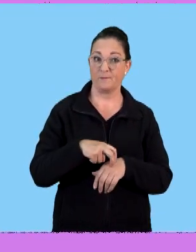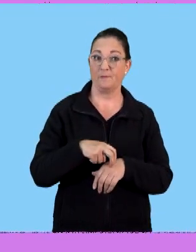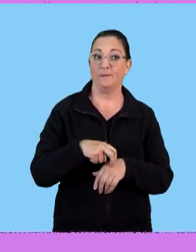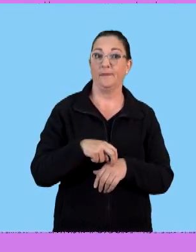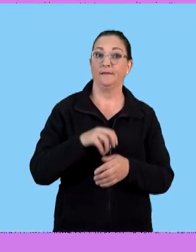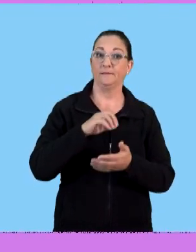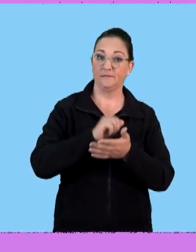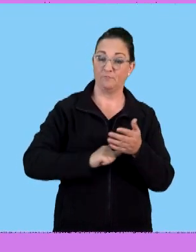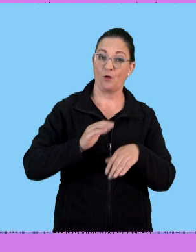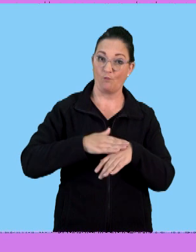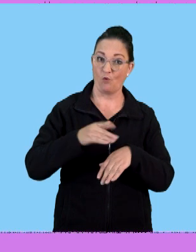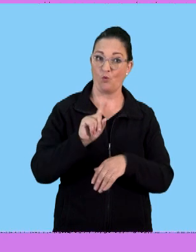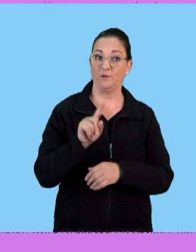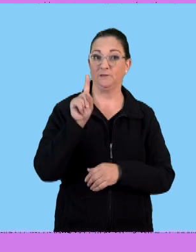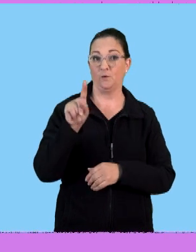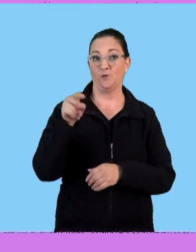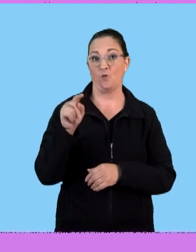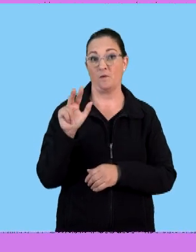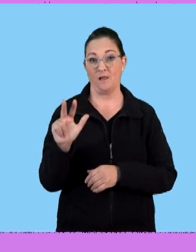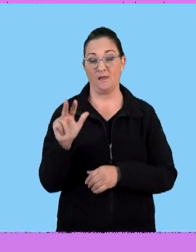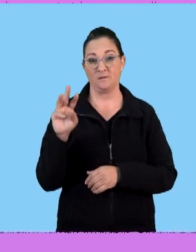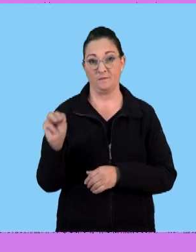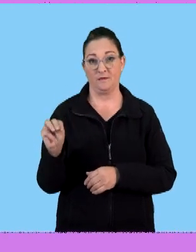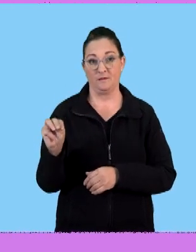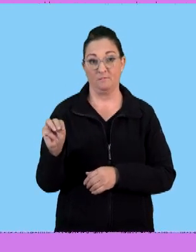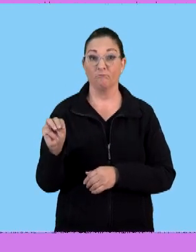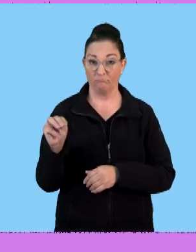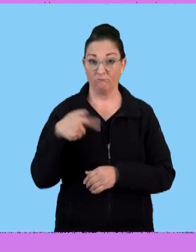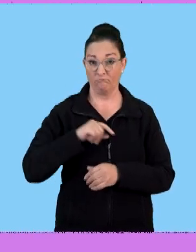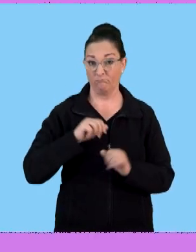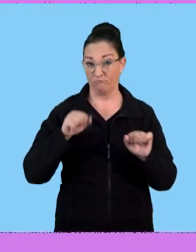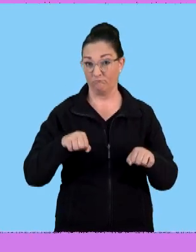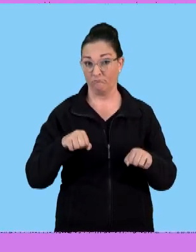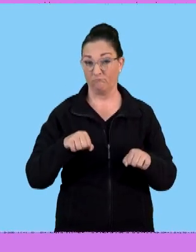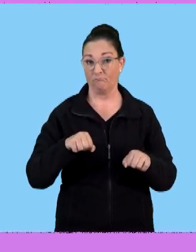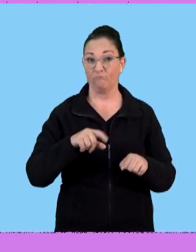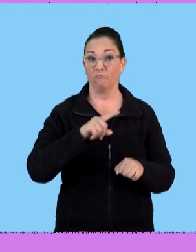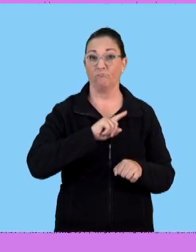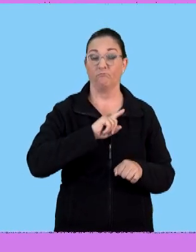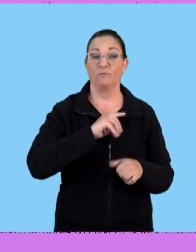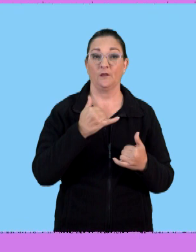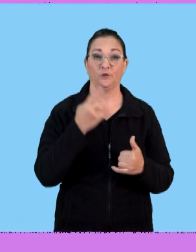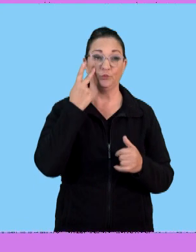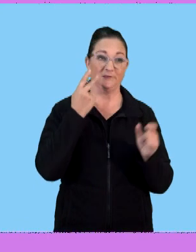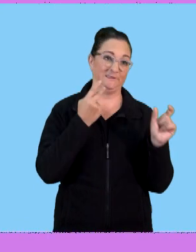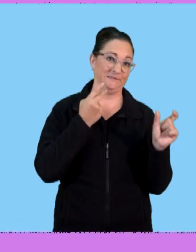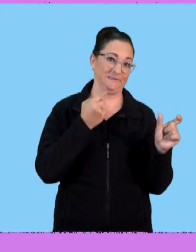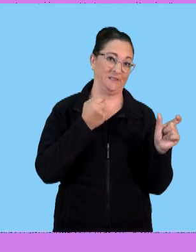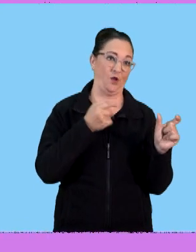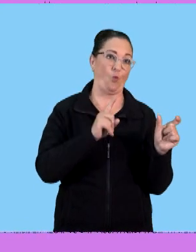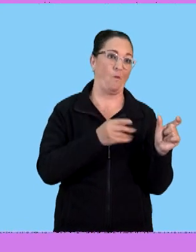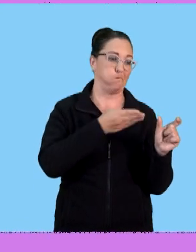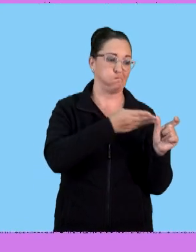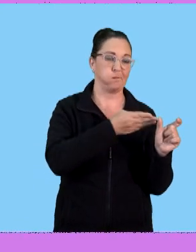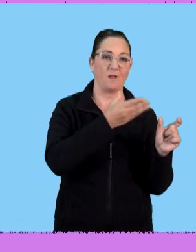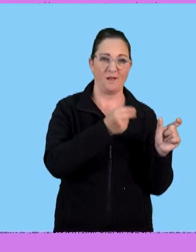indicated that from here to here is another 1,8 meters. We agree? Then it means this is what is left here, which